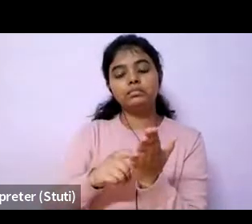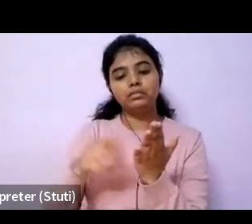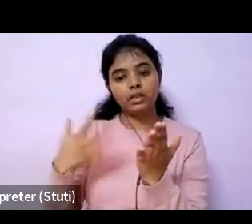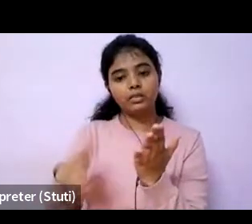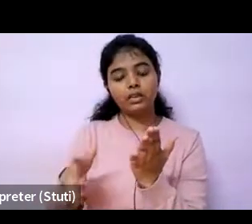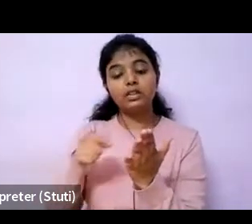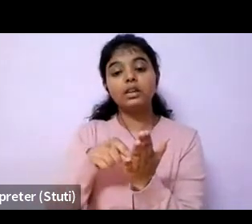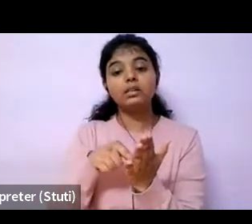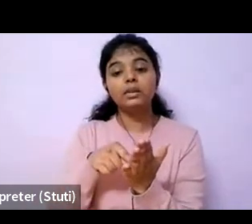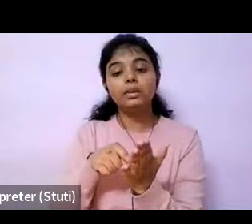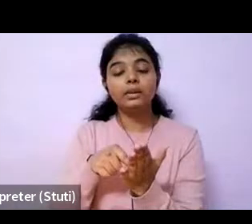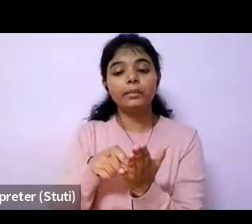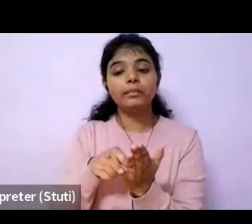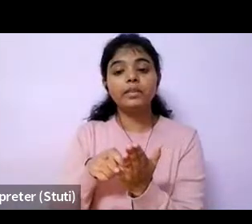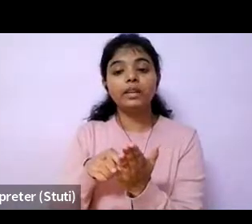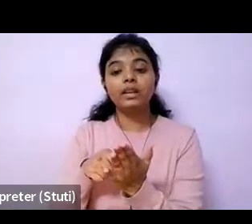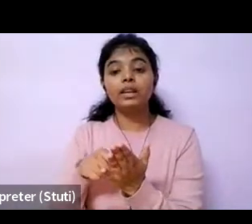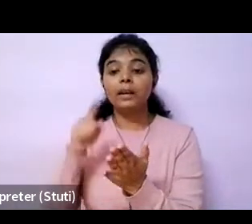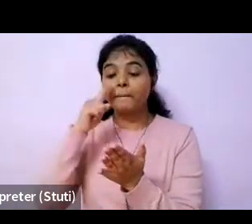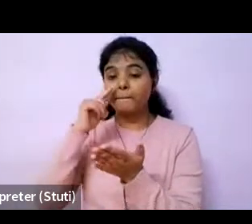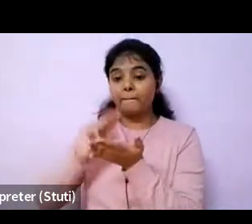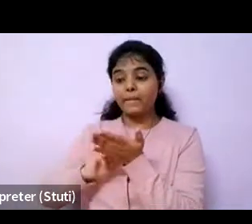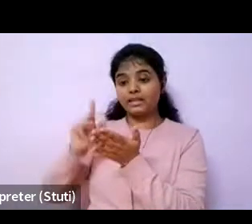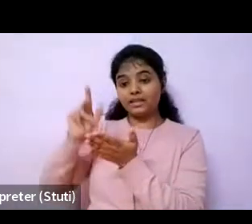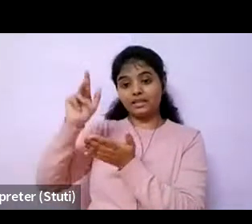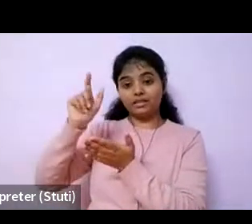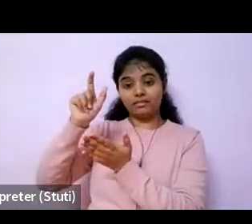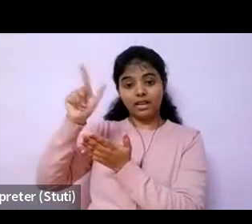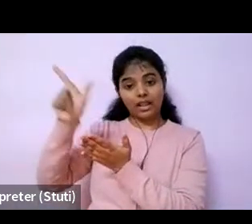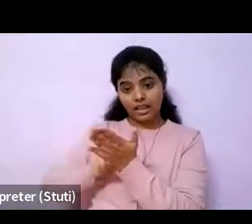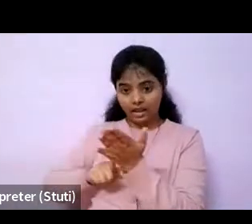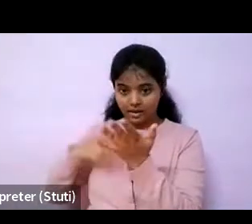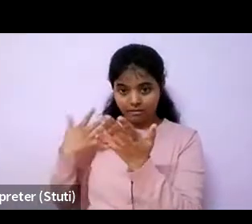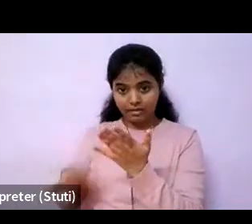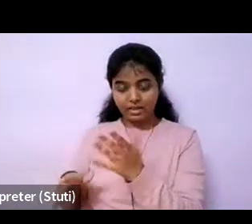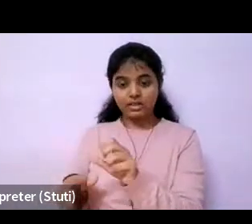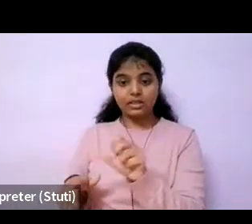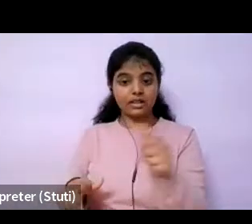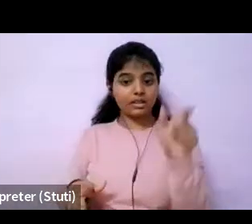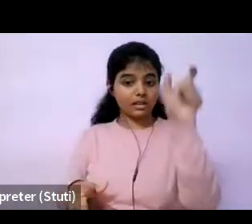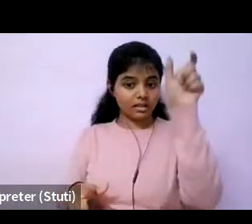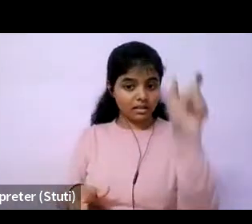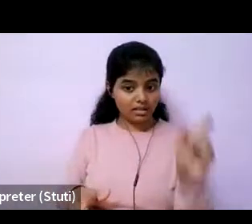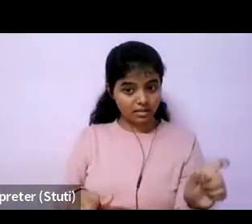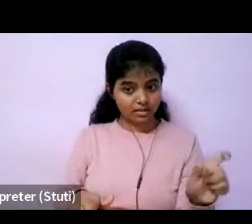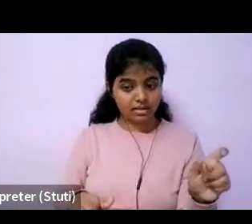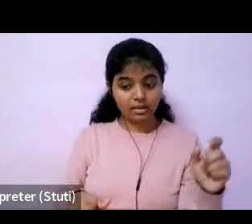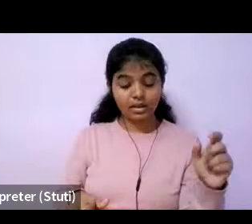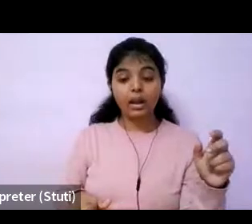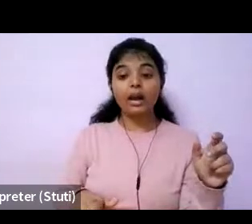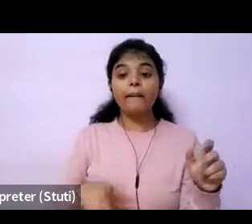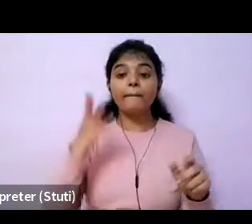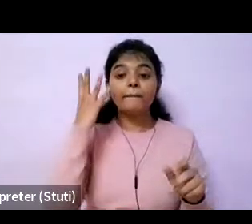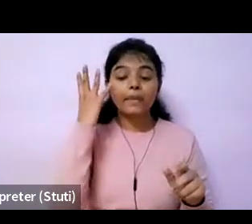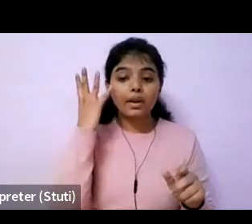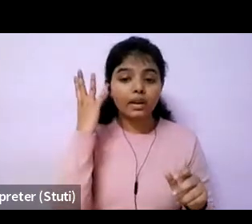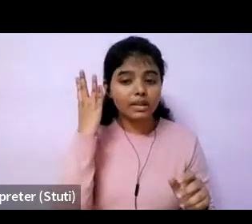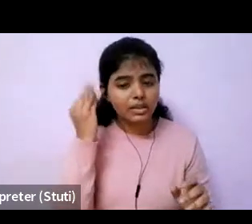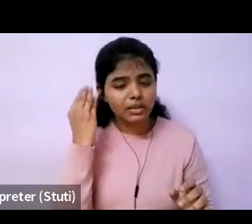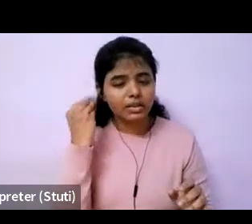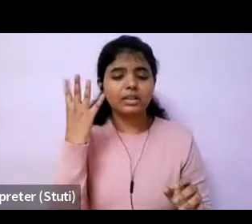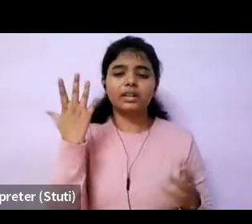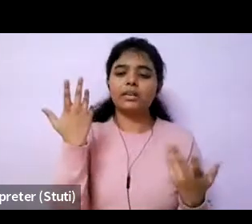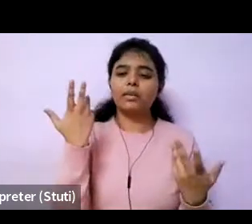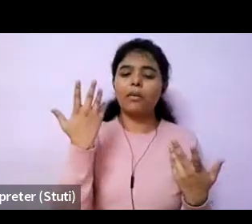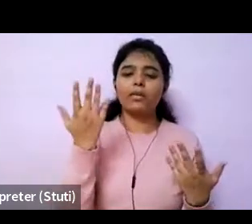was also meant to be read by the quote-unquote the abled people, so